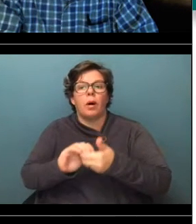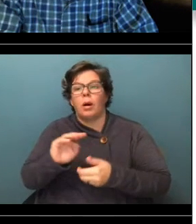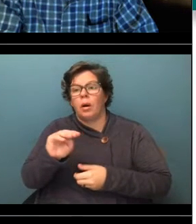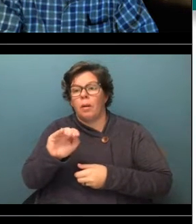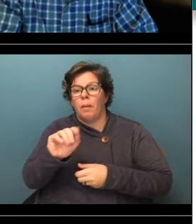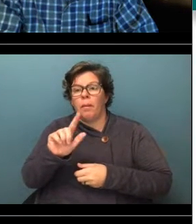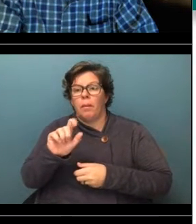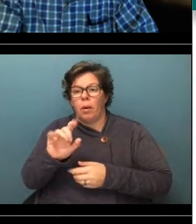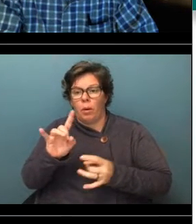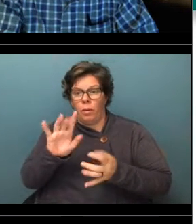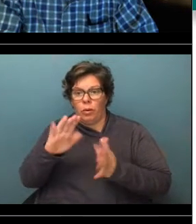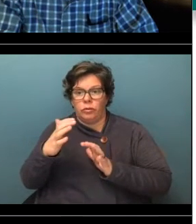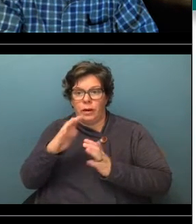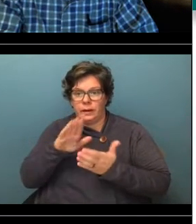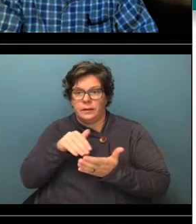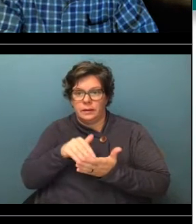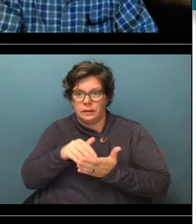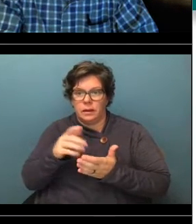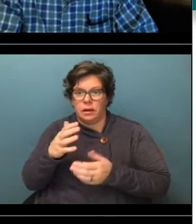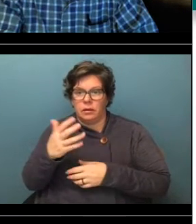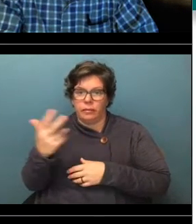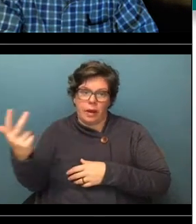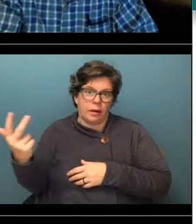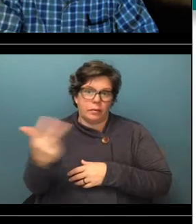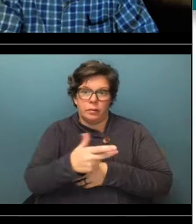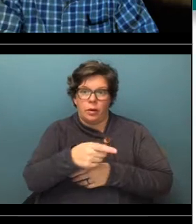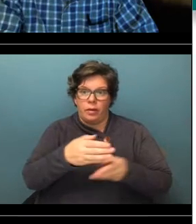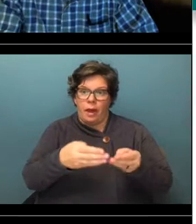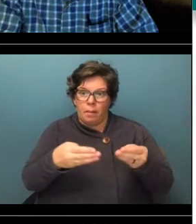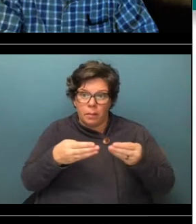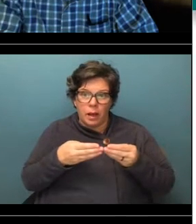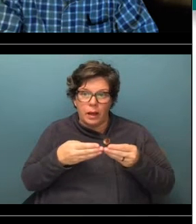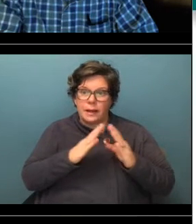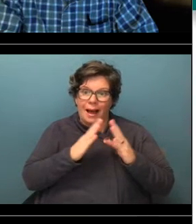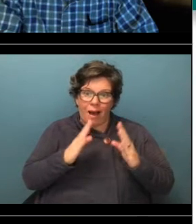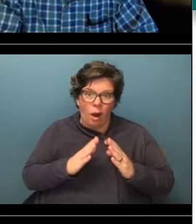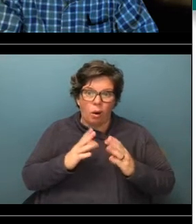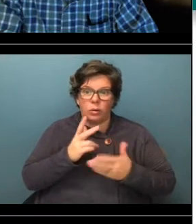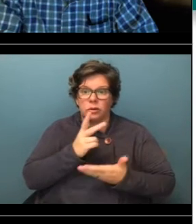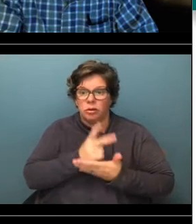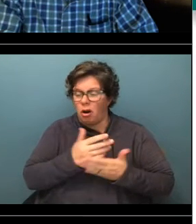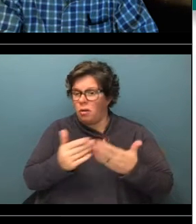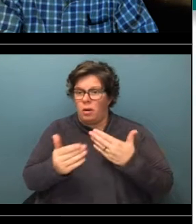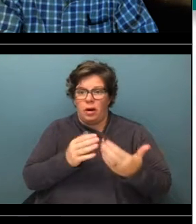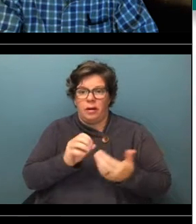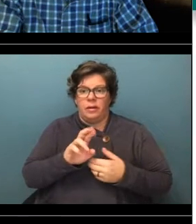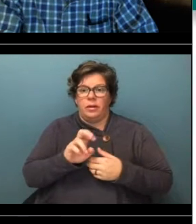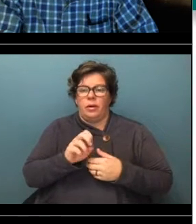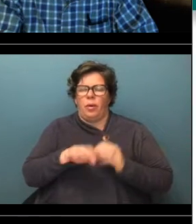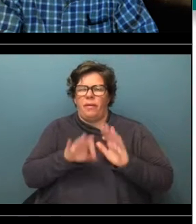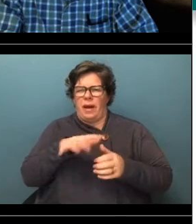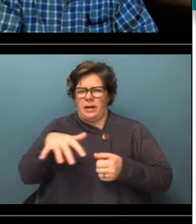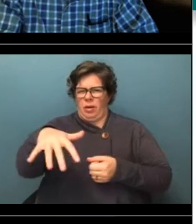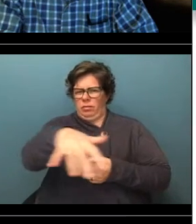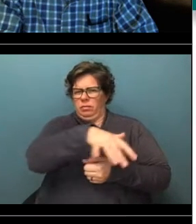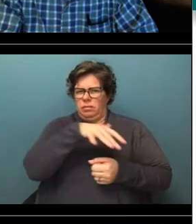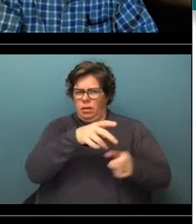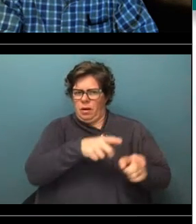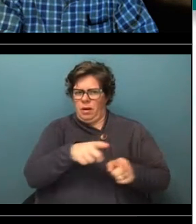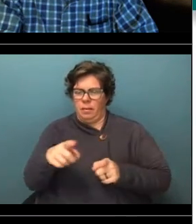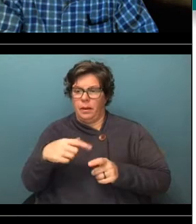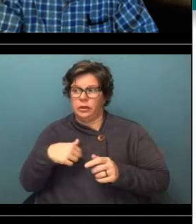to the person's home or other location, we really want to find out what's going on in that location, so we're not